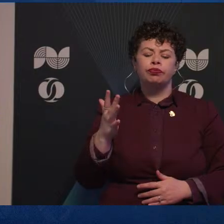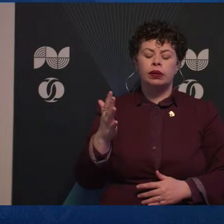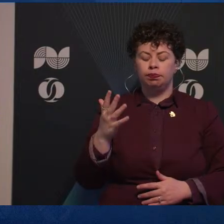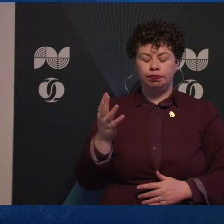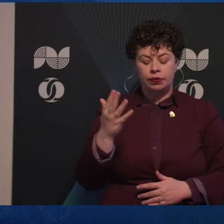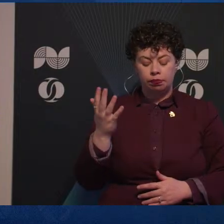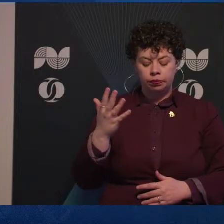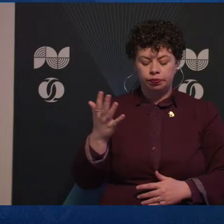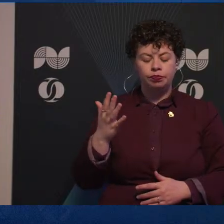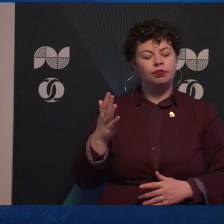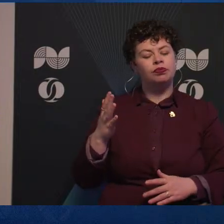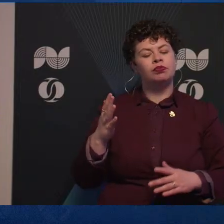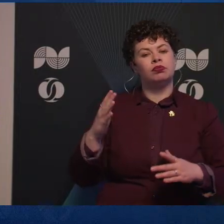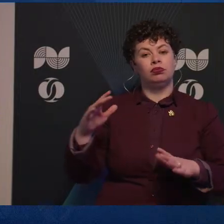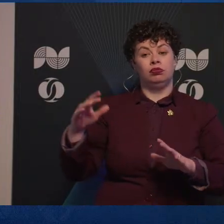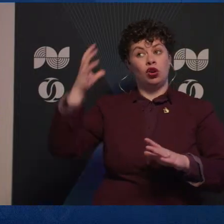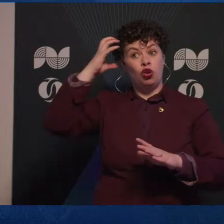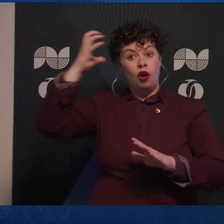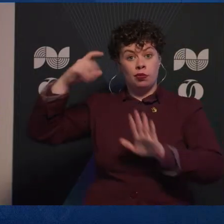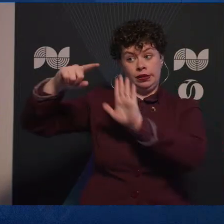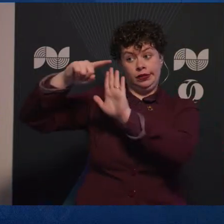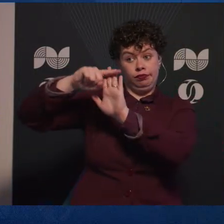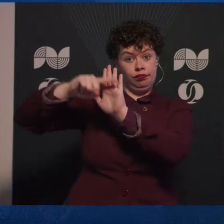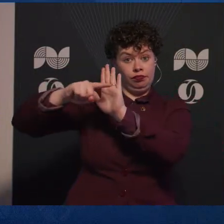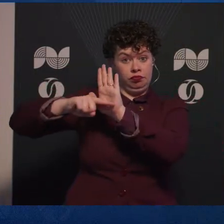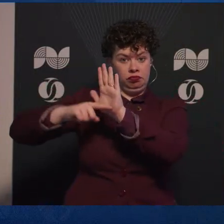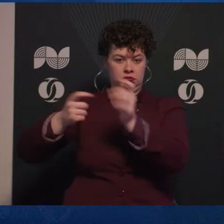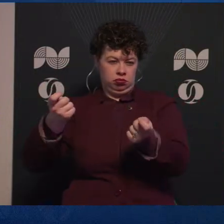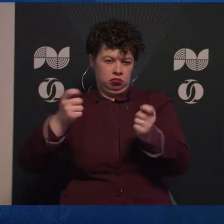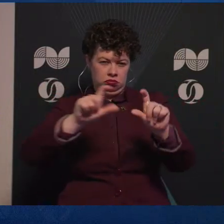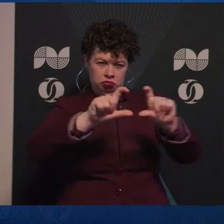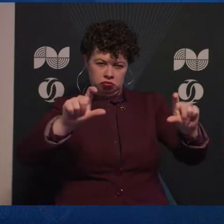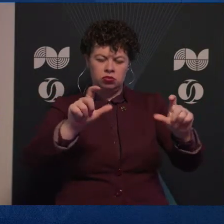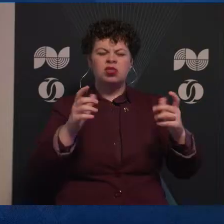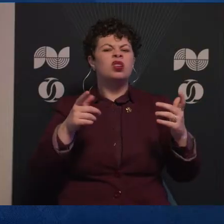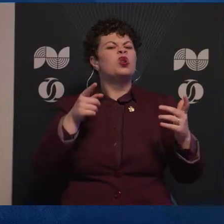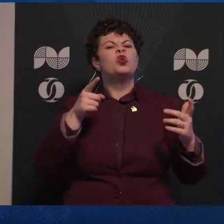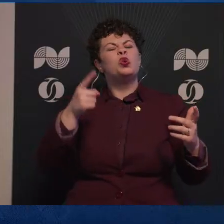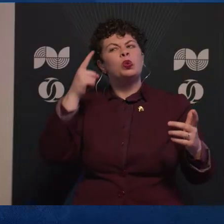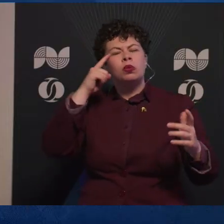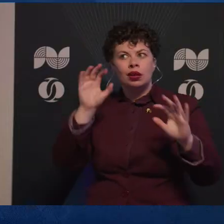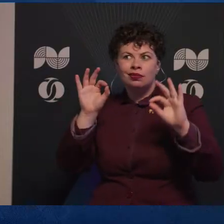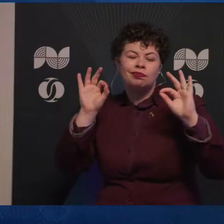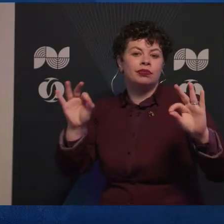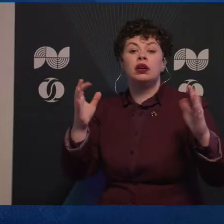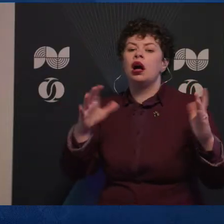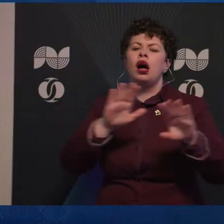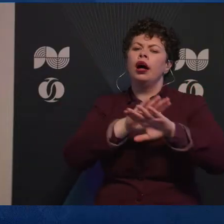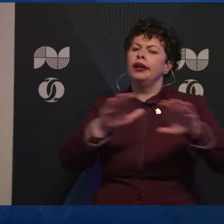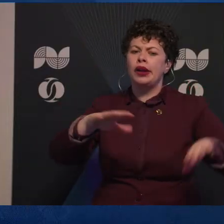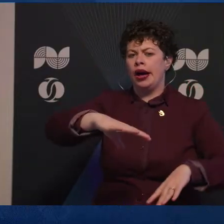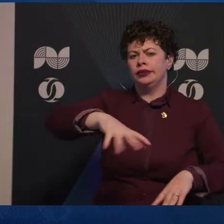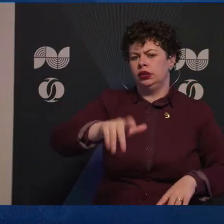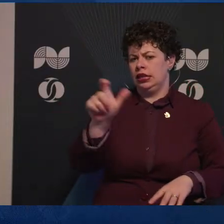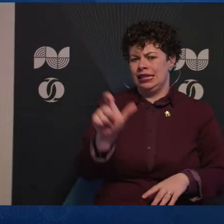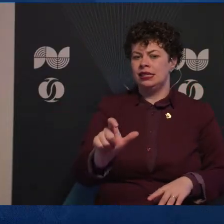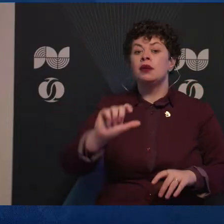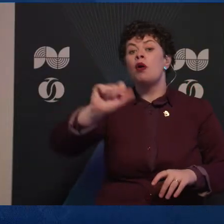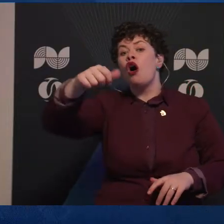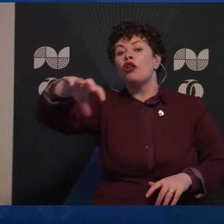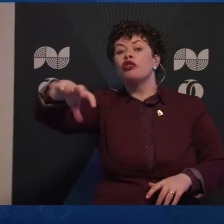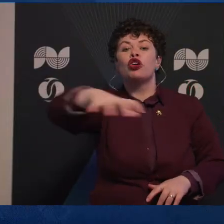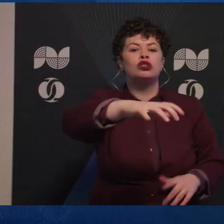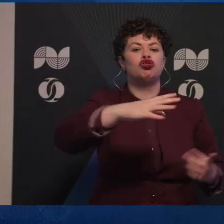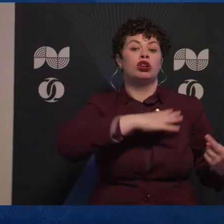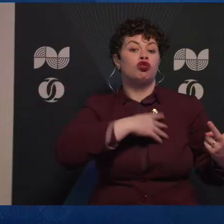what kind of industrial policies are you looking for in the countries, not Italy, but in the other countries that you're working in? So